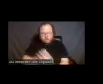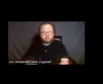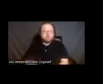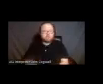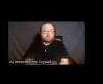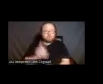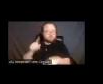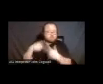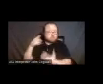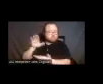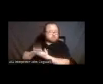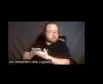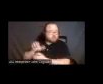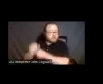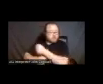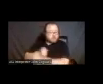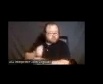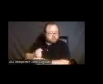past academic year,